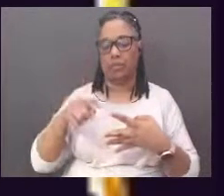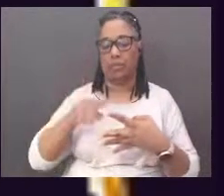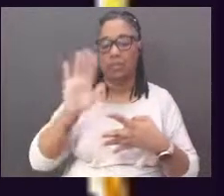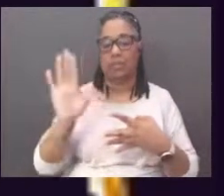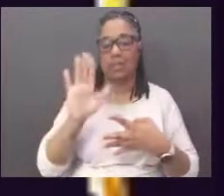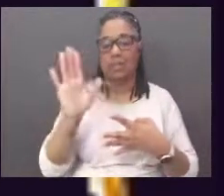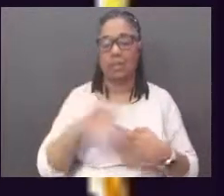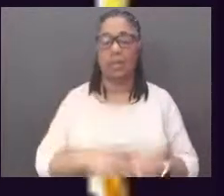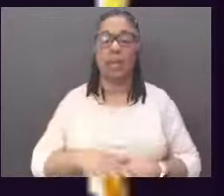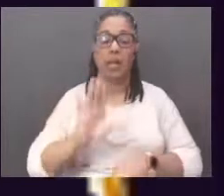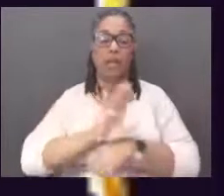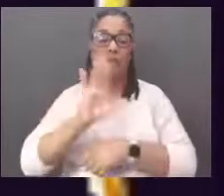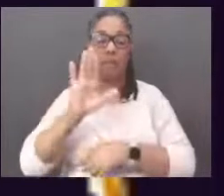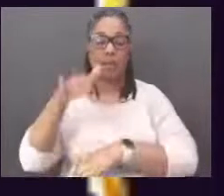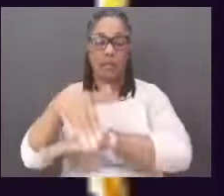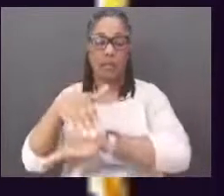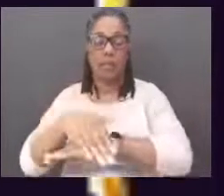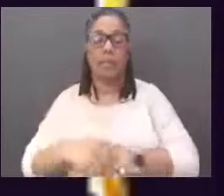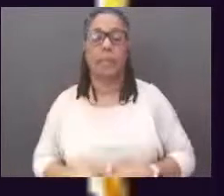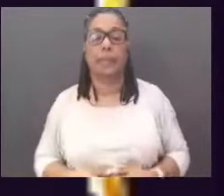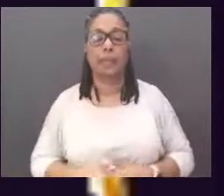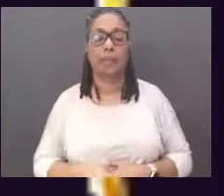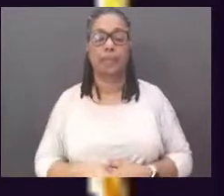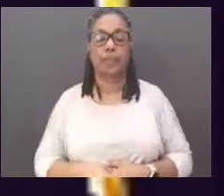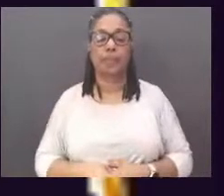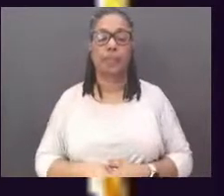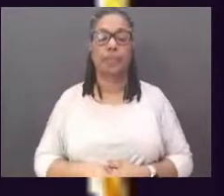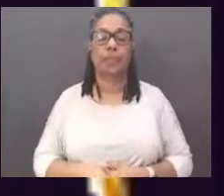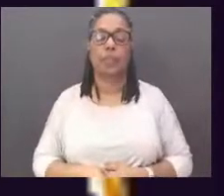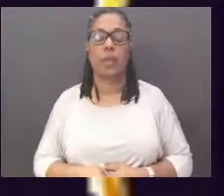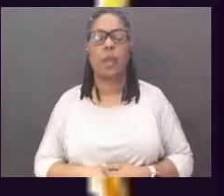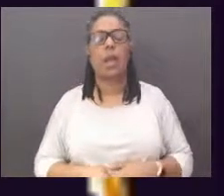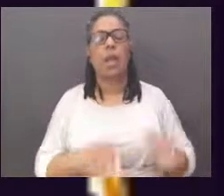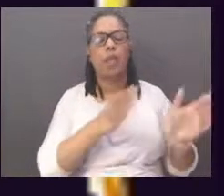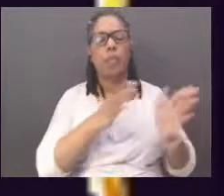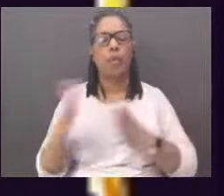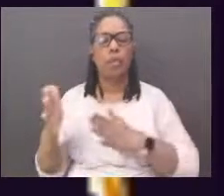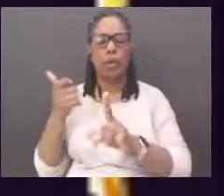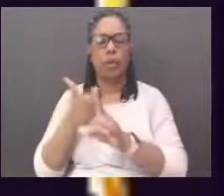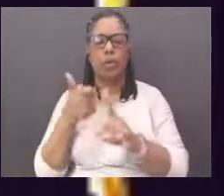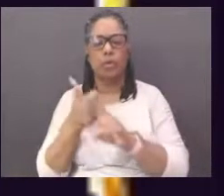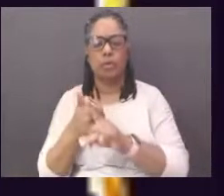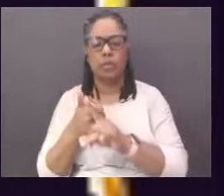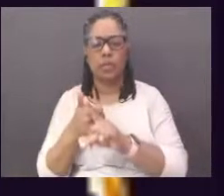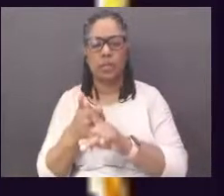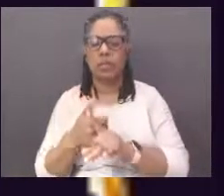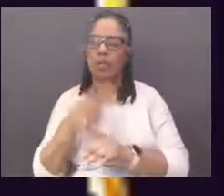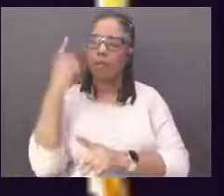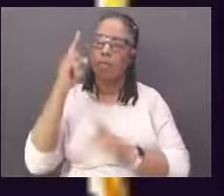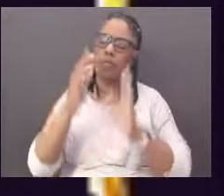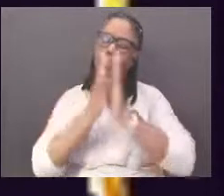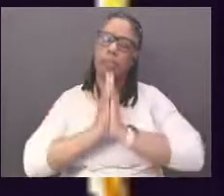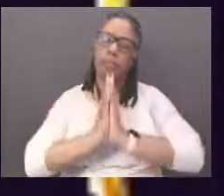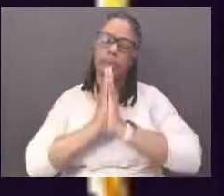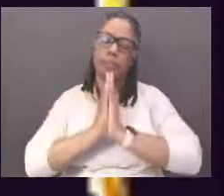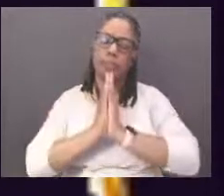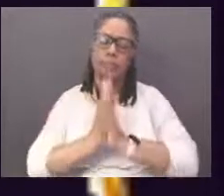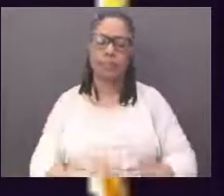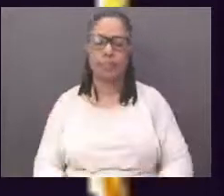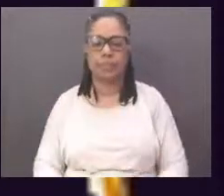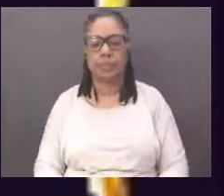time. We're going to ask right now that you might prepare yourself to go to God in prayer, and Deacon